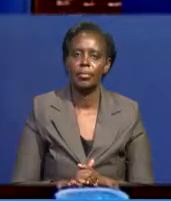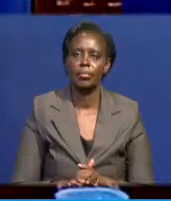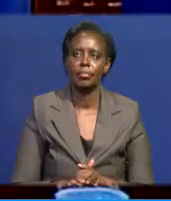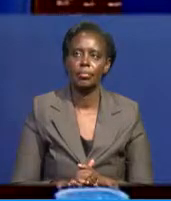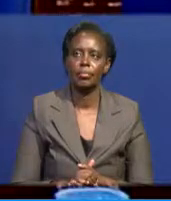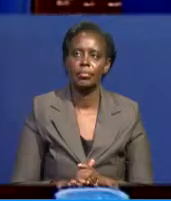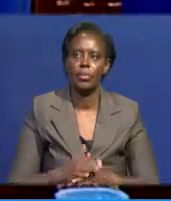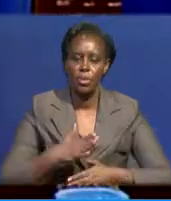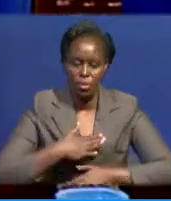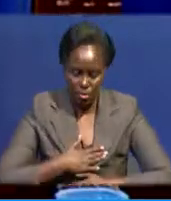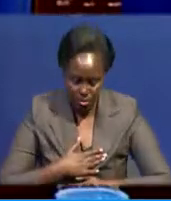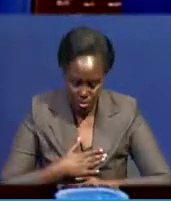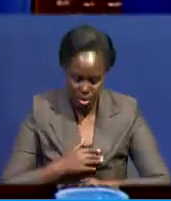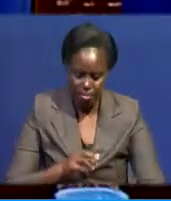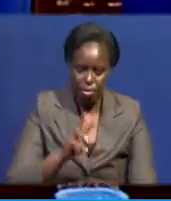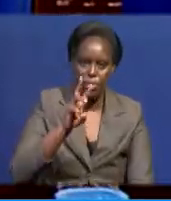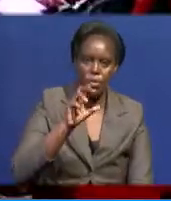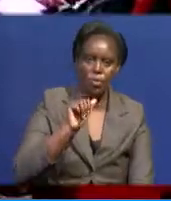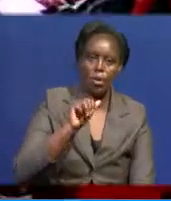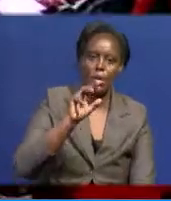Yes, Senator Matinga.